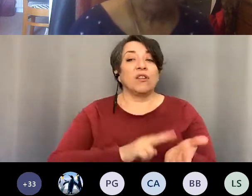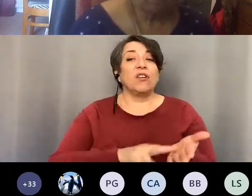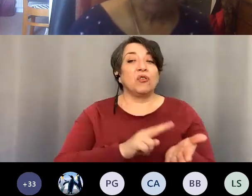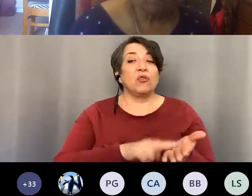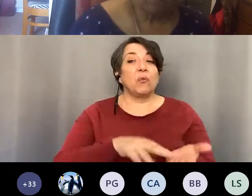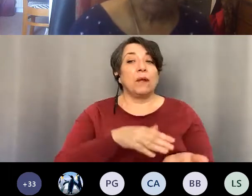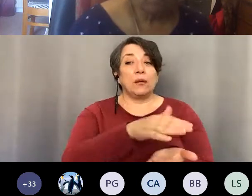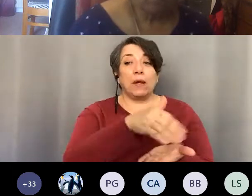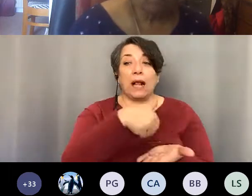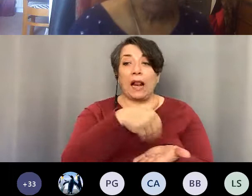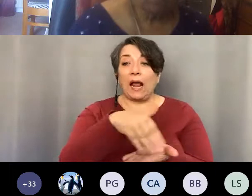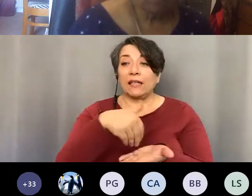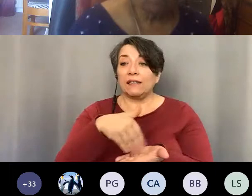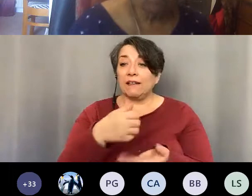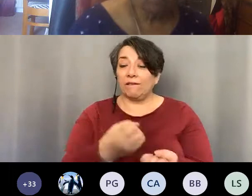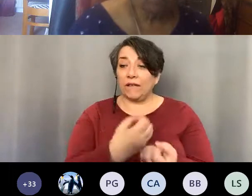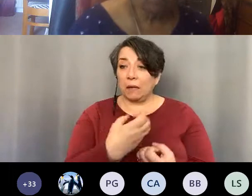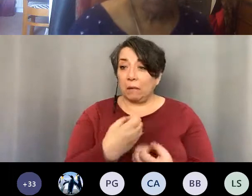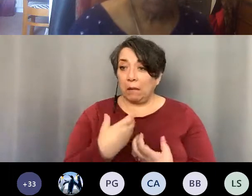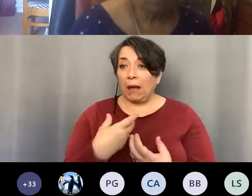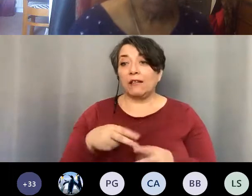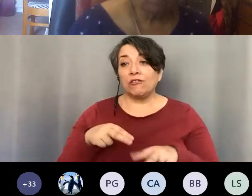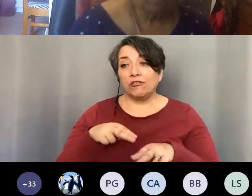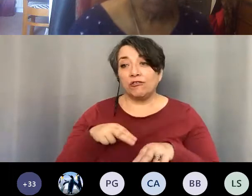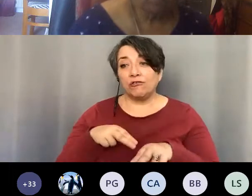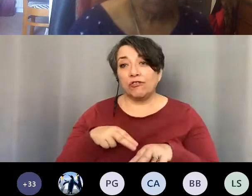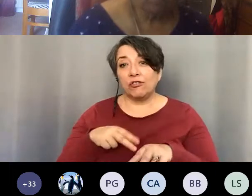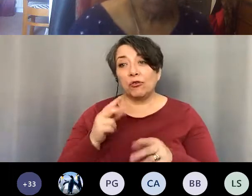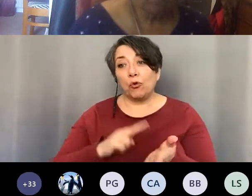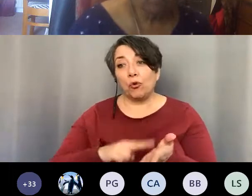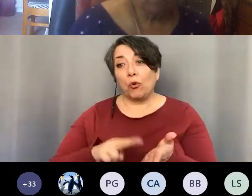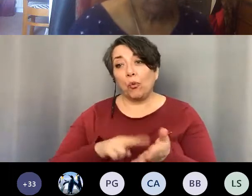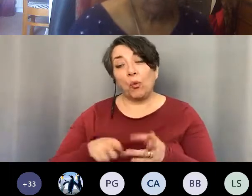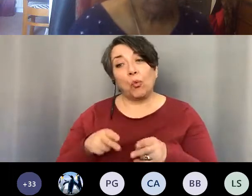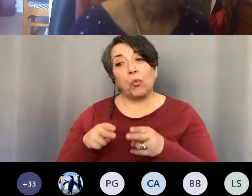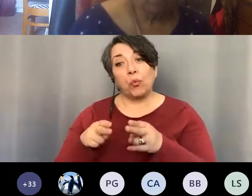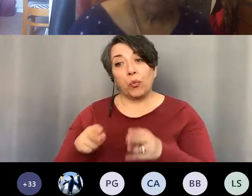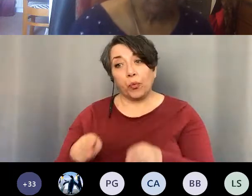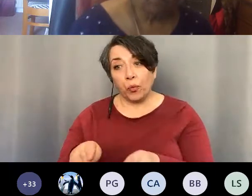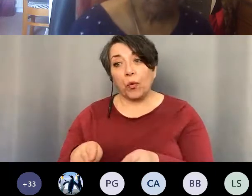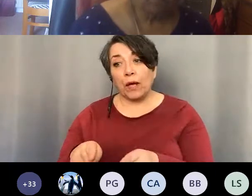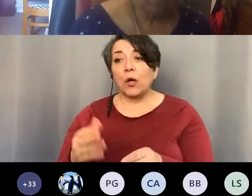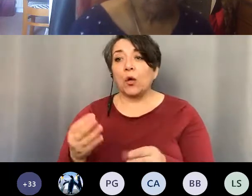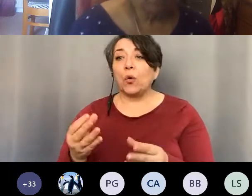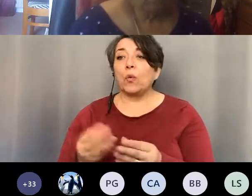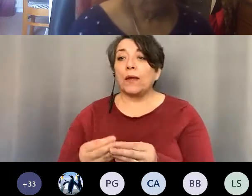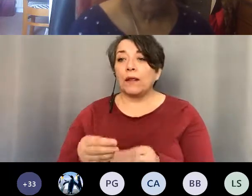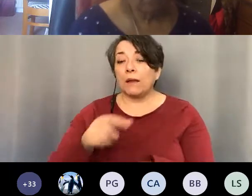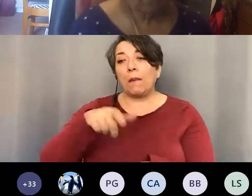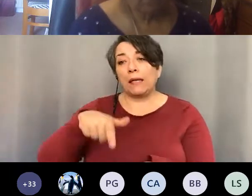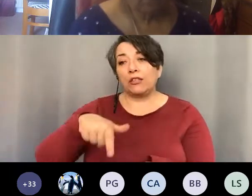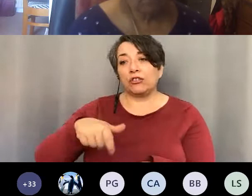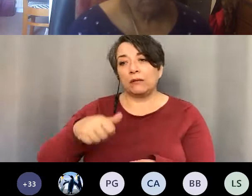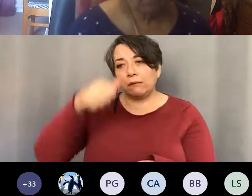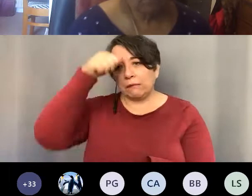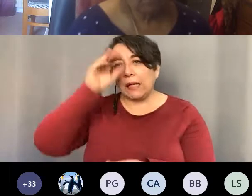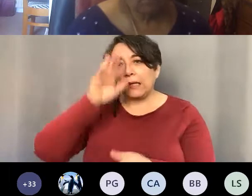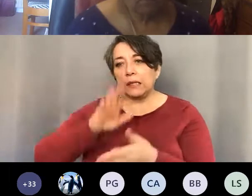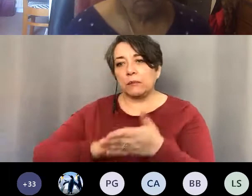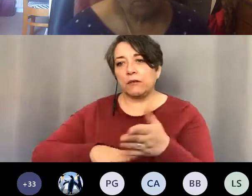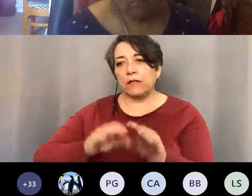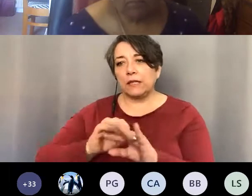traditional methods, and that's one of the pieces of work that we're currently working with our patient experience team at the minute, to start trying to